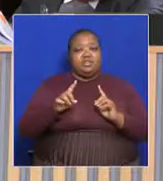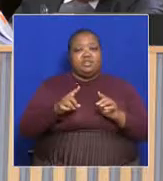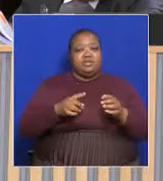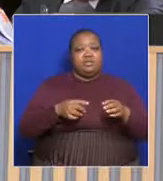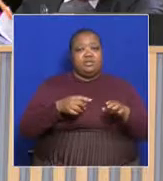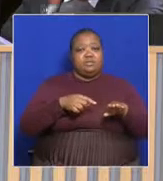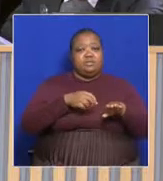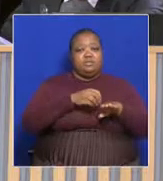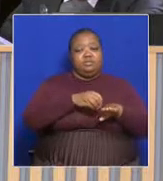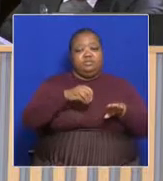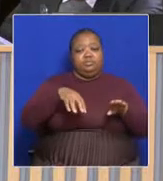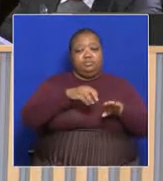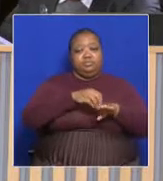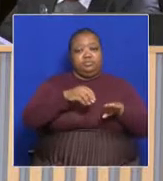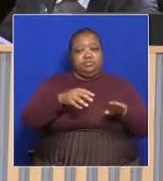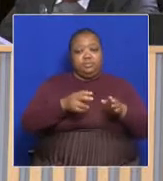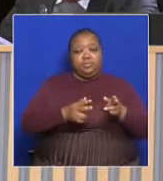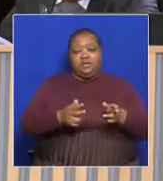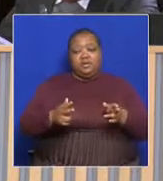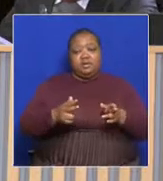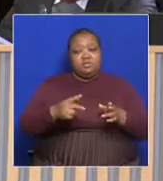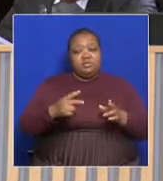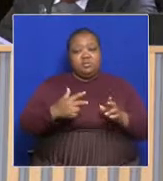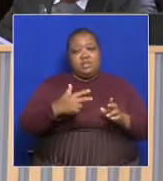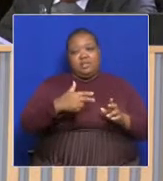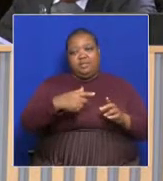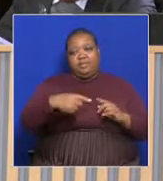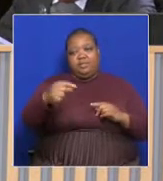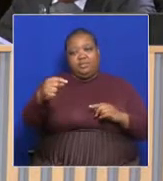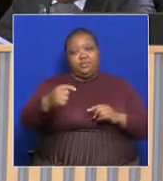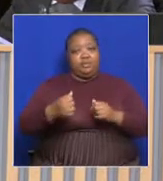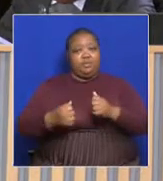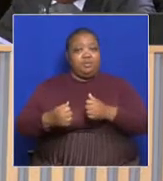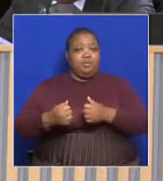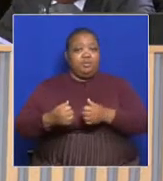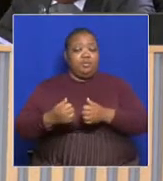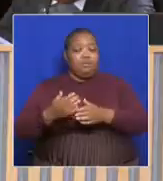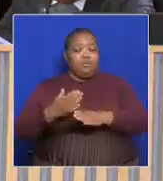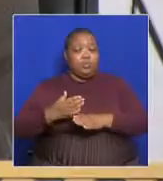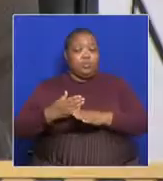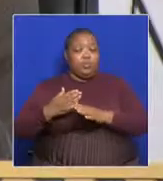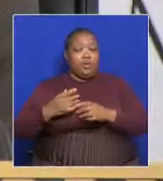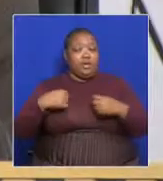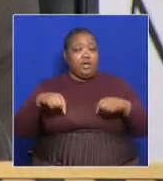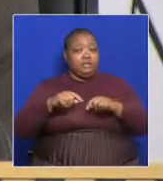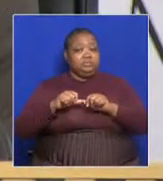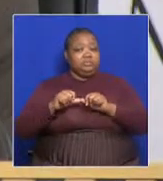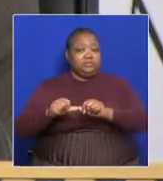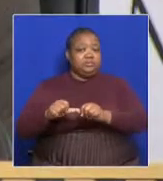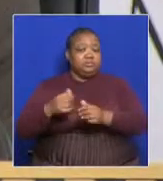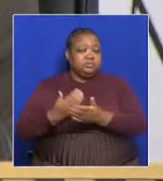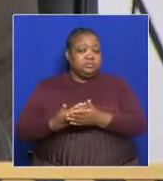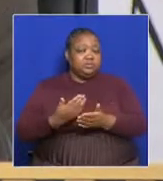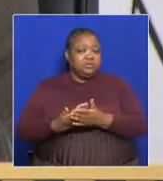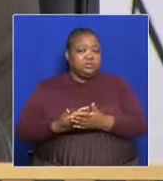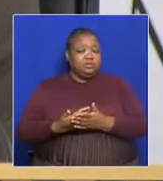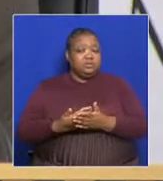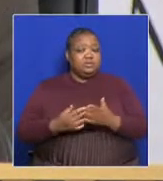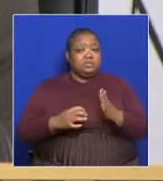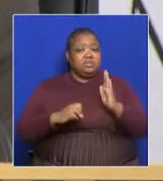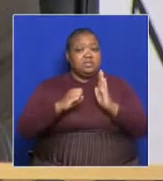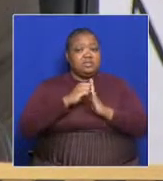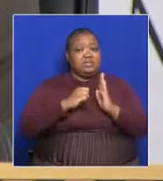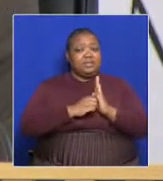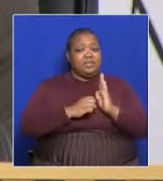left and drove back to continue with our duties. So on this statement at least, they didn't